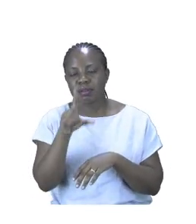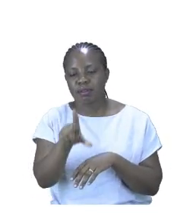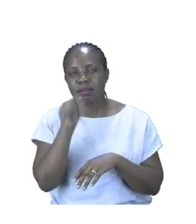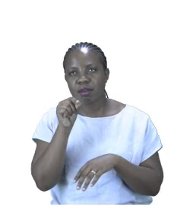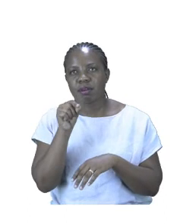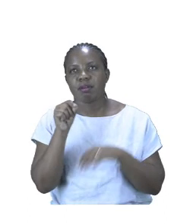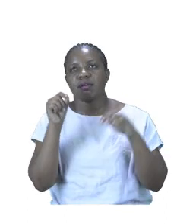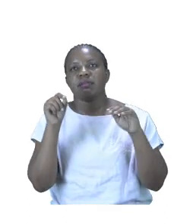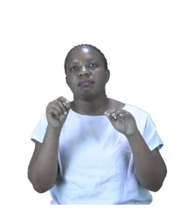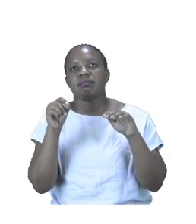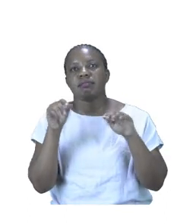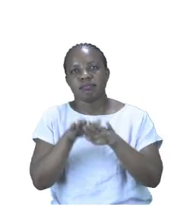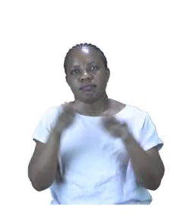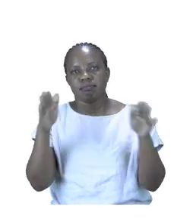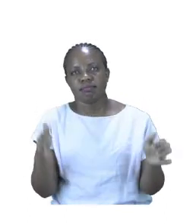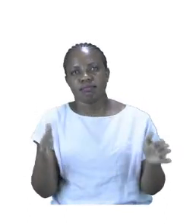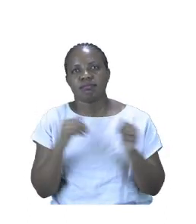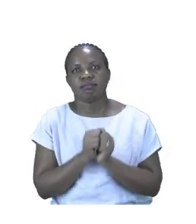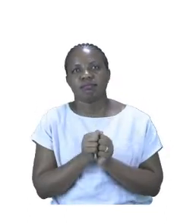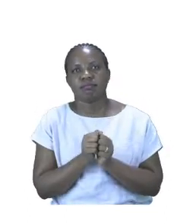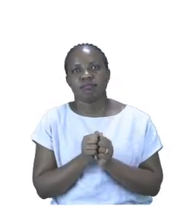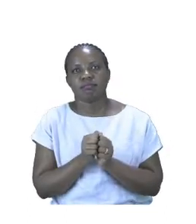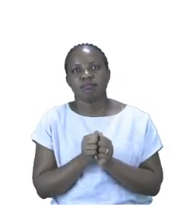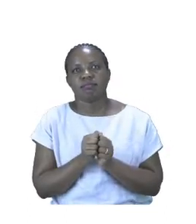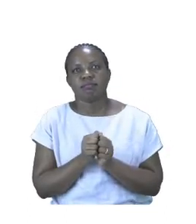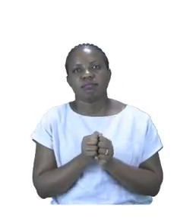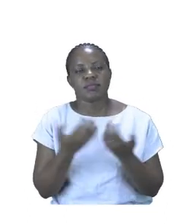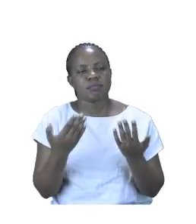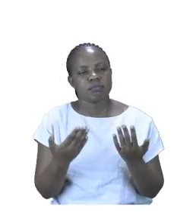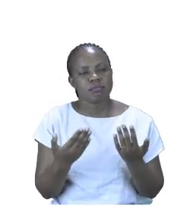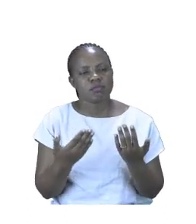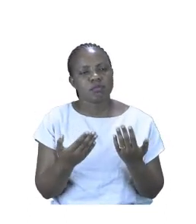use a, an, or the?